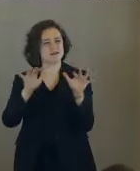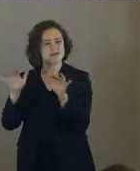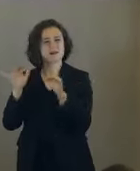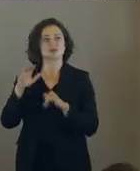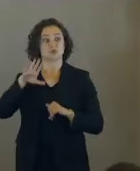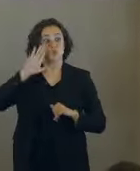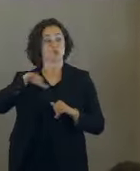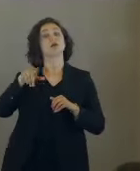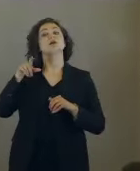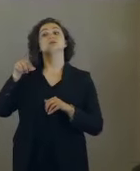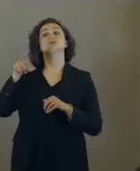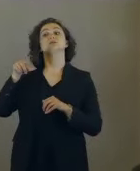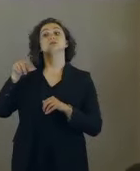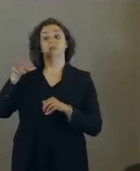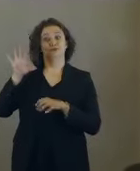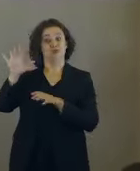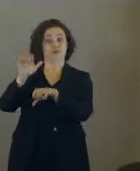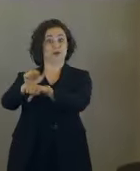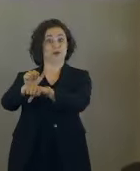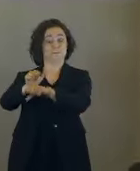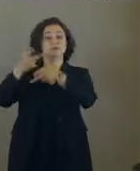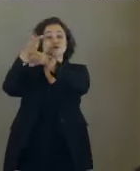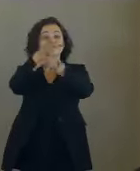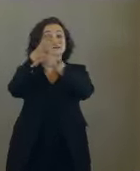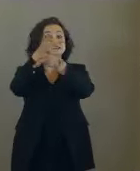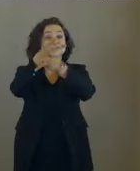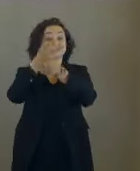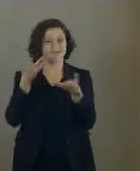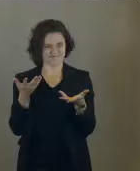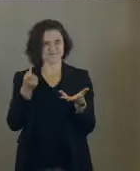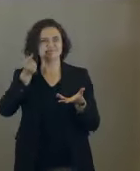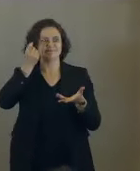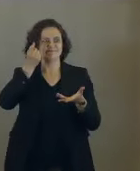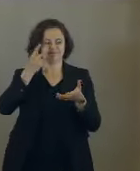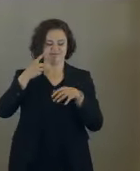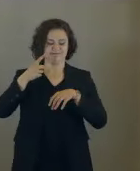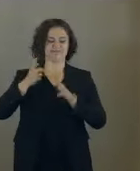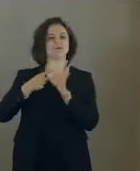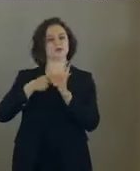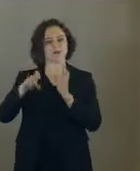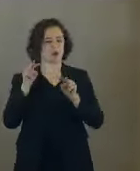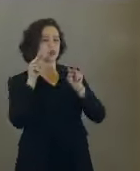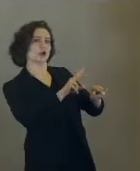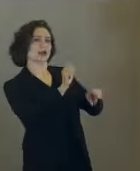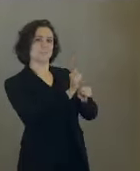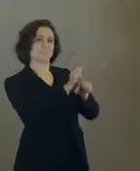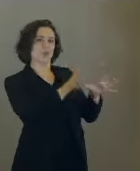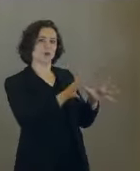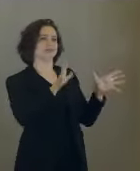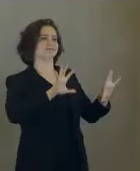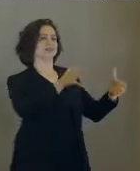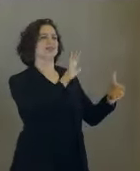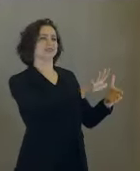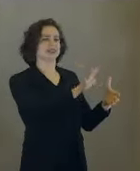that when you're in a supervisory capacity, sometimes you have to look to employee morale and see, how is the